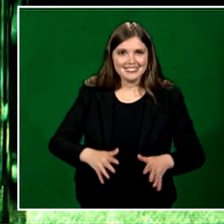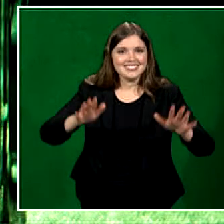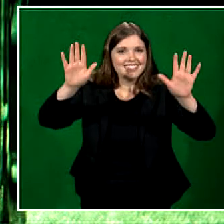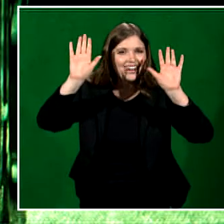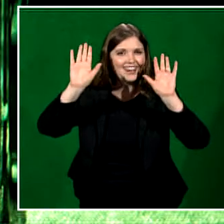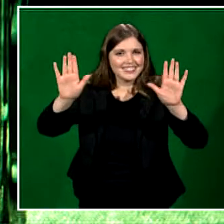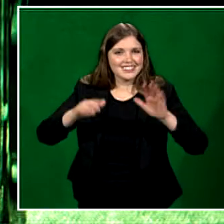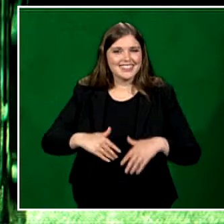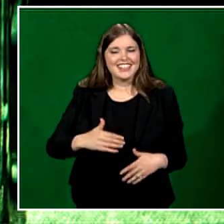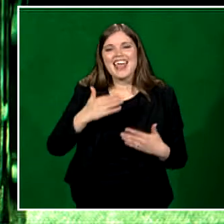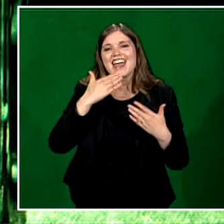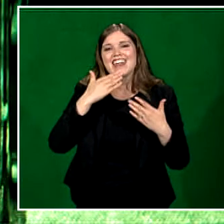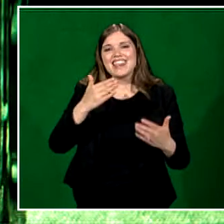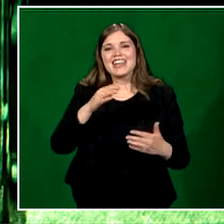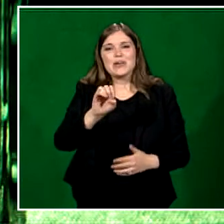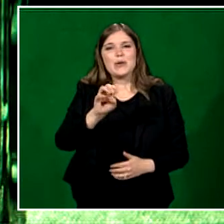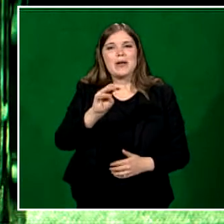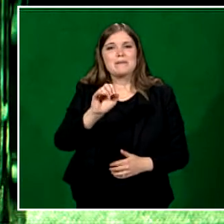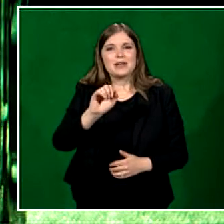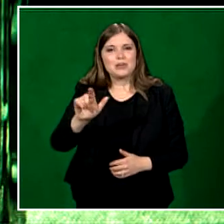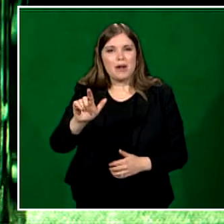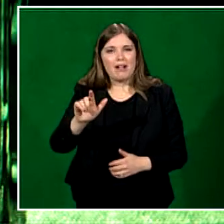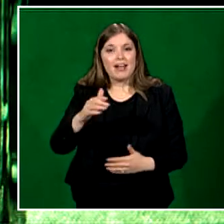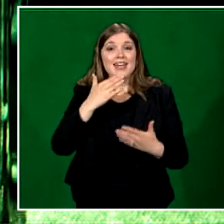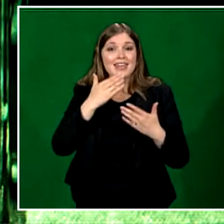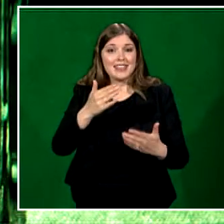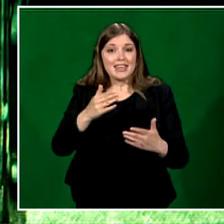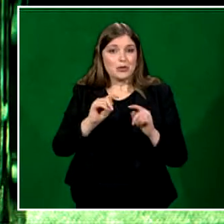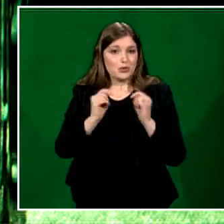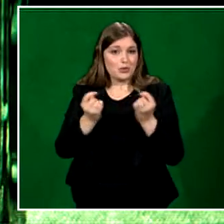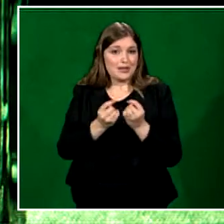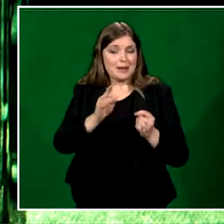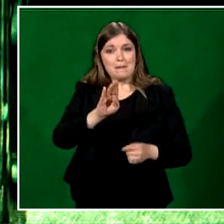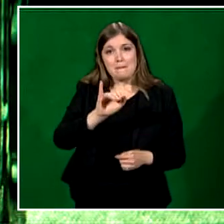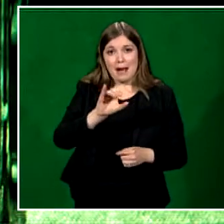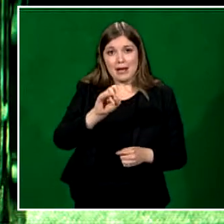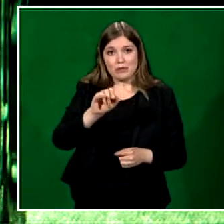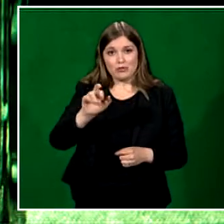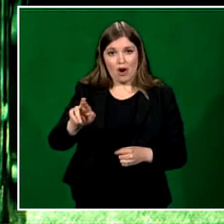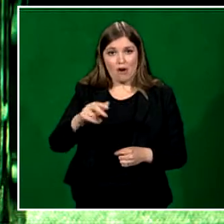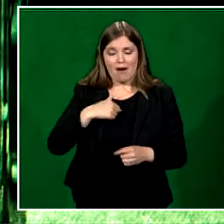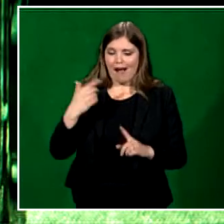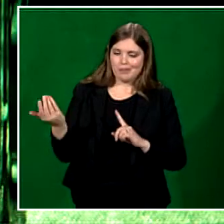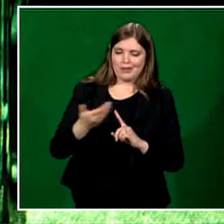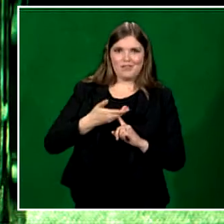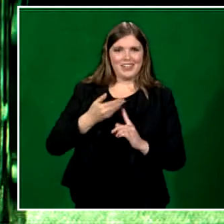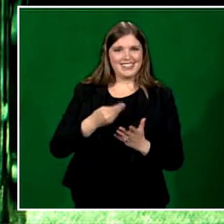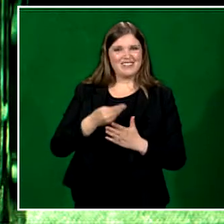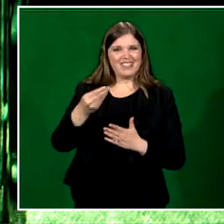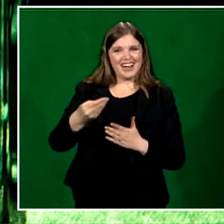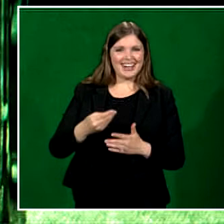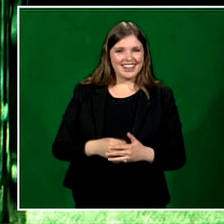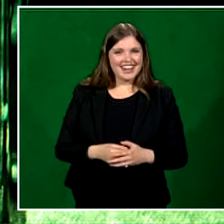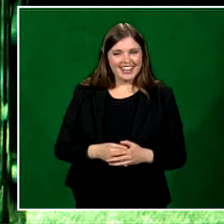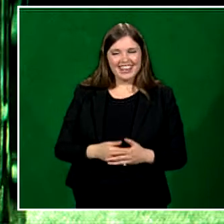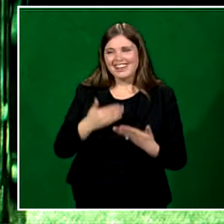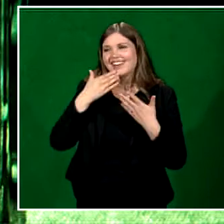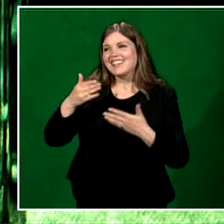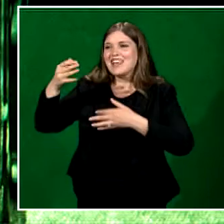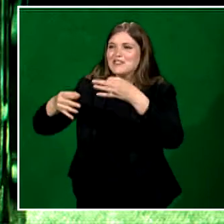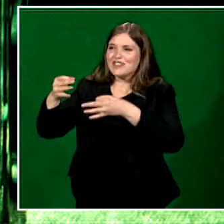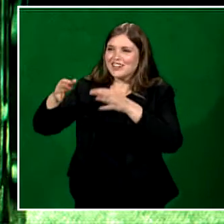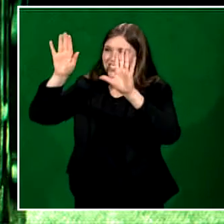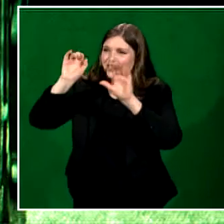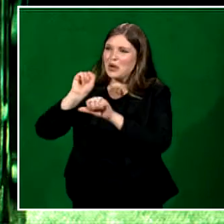Excellent. Thank you, Emmanuel, and thank you to Team Biochar. I'm convinced to buy it. Thank you, judges. Great